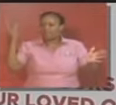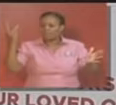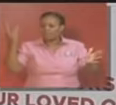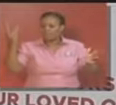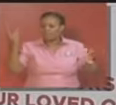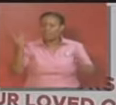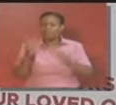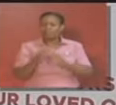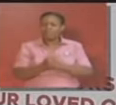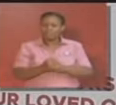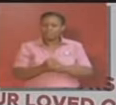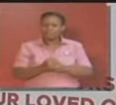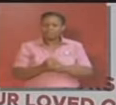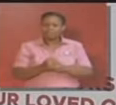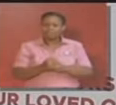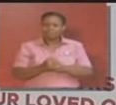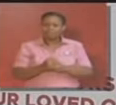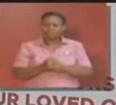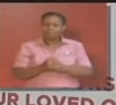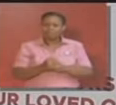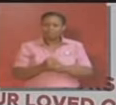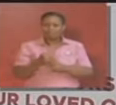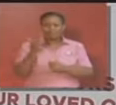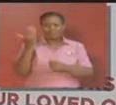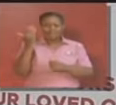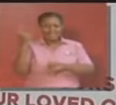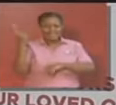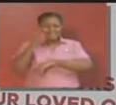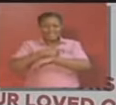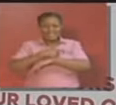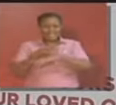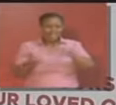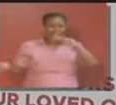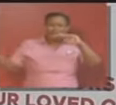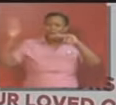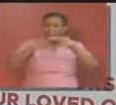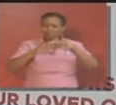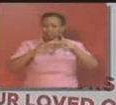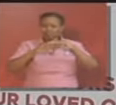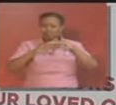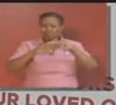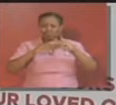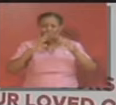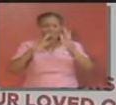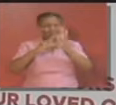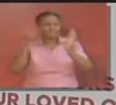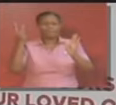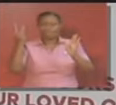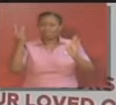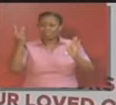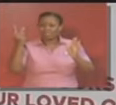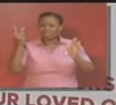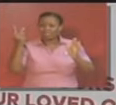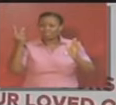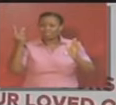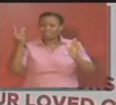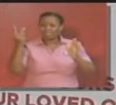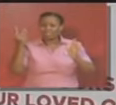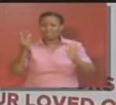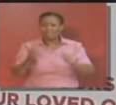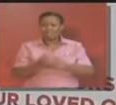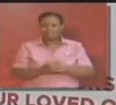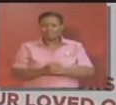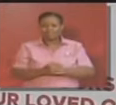within 15 days, we had doubled our number of COVID-19 cases. So, for the month of March, so far,